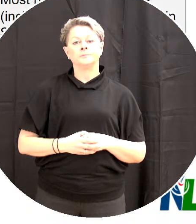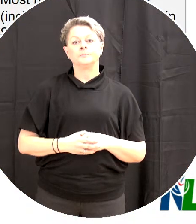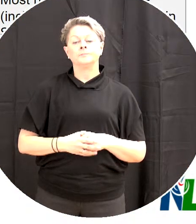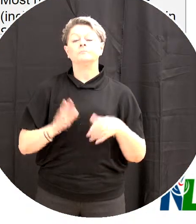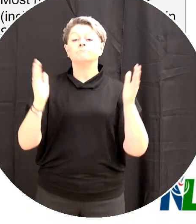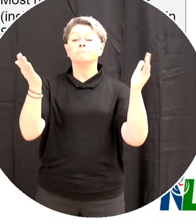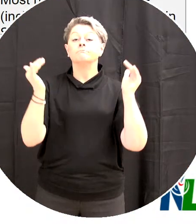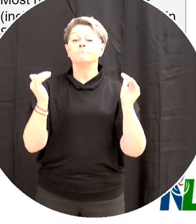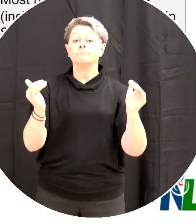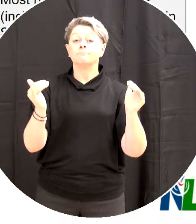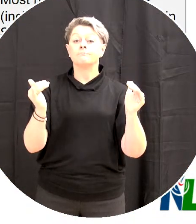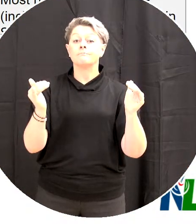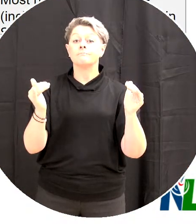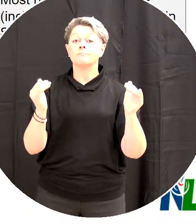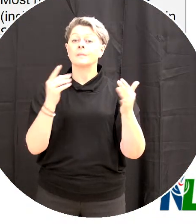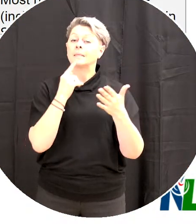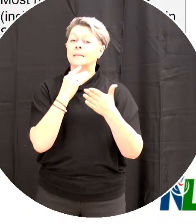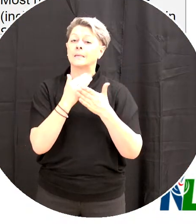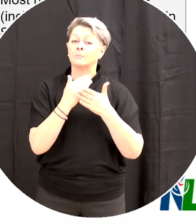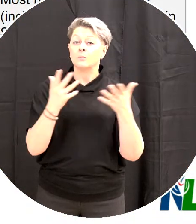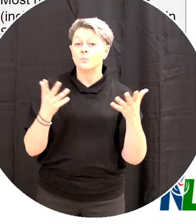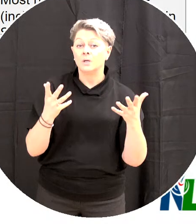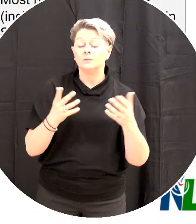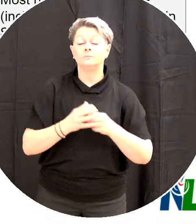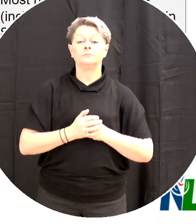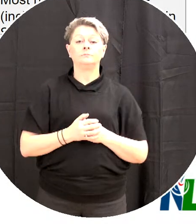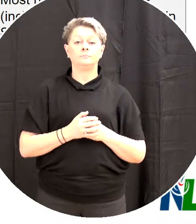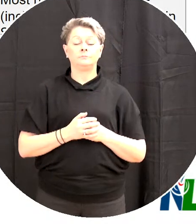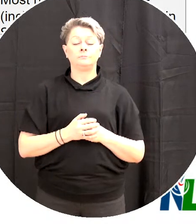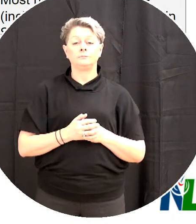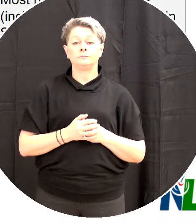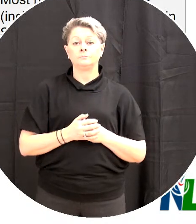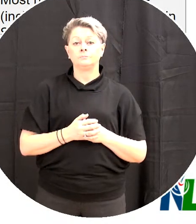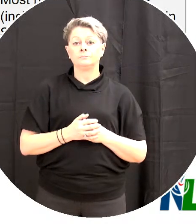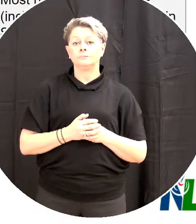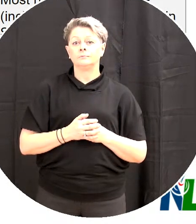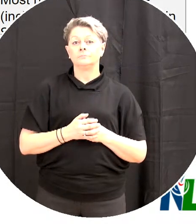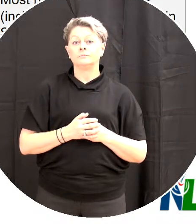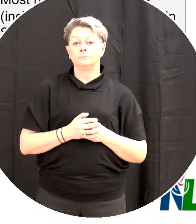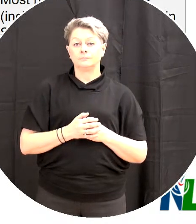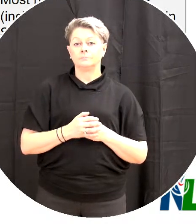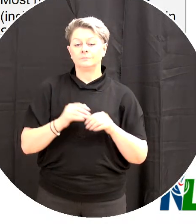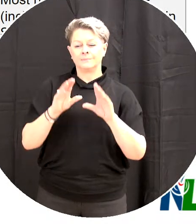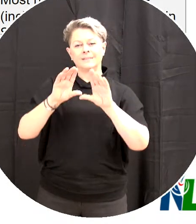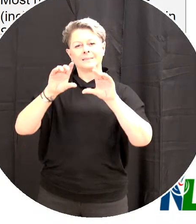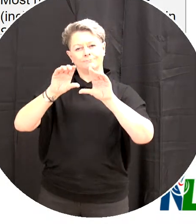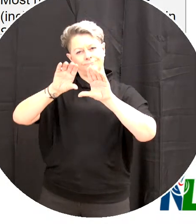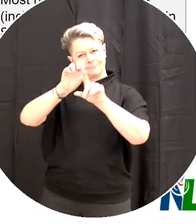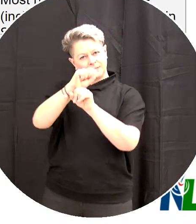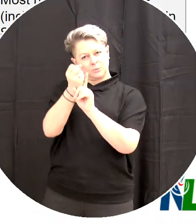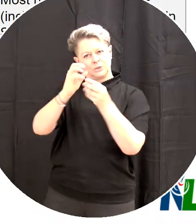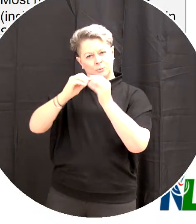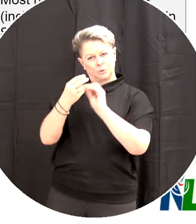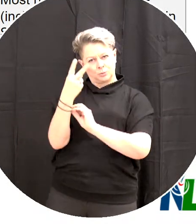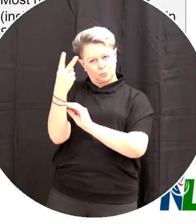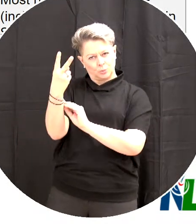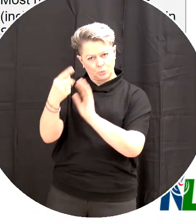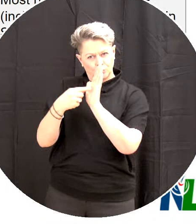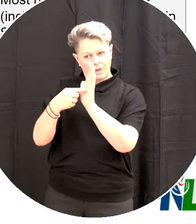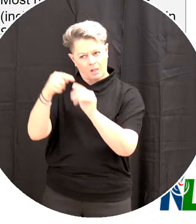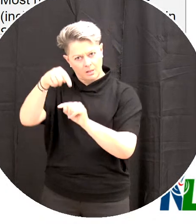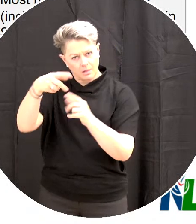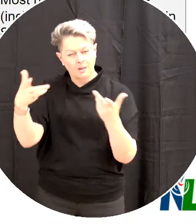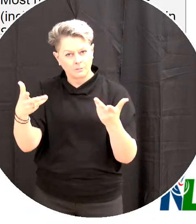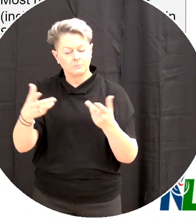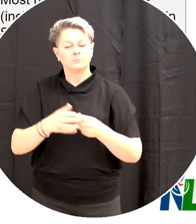Next, we'll discuss the resumption leading into our Scenario 2 and blended learning model. As noted at the last